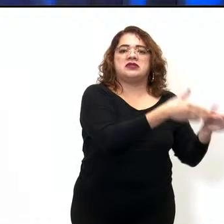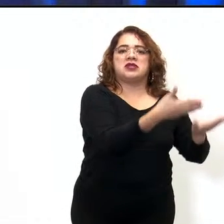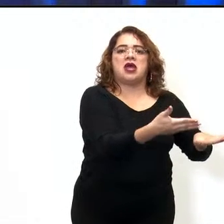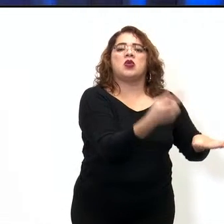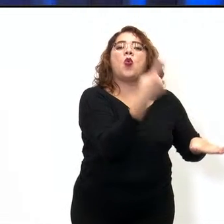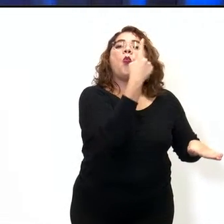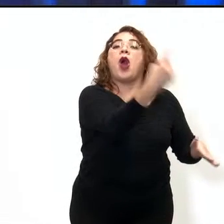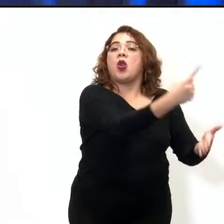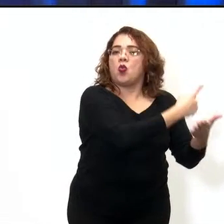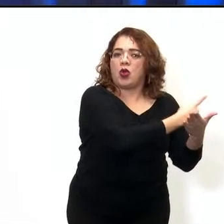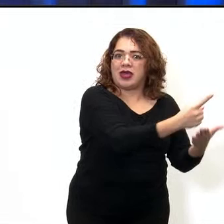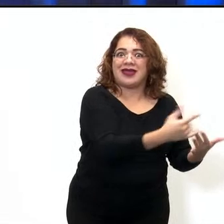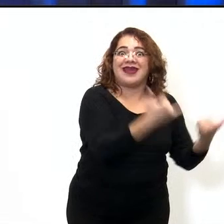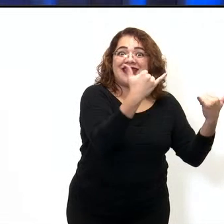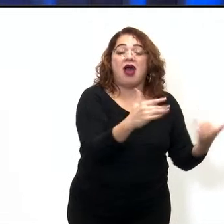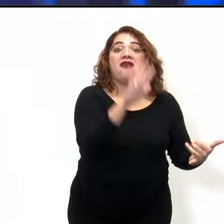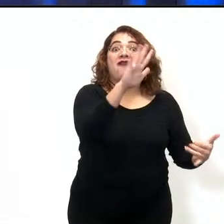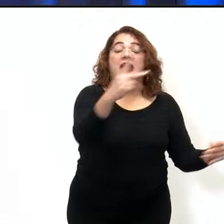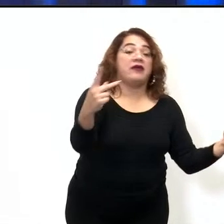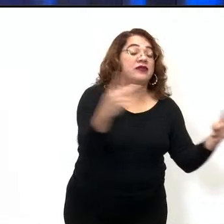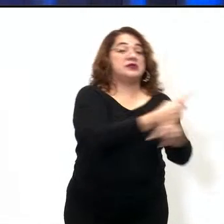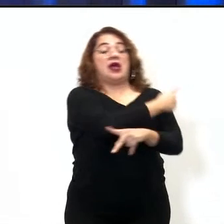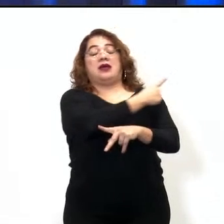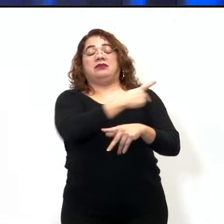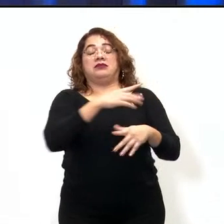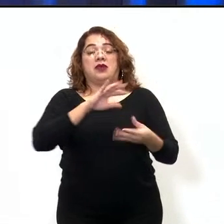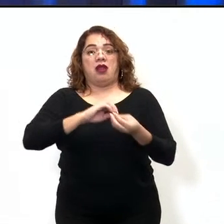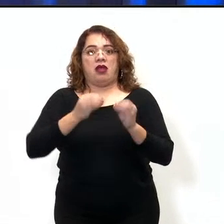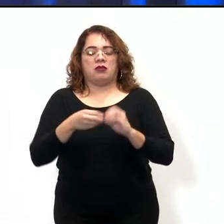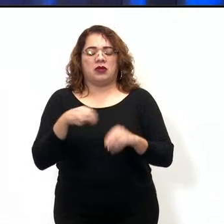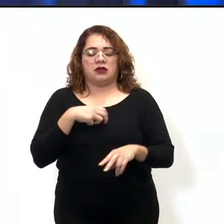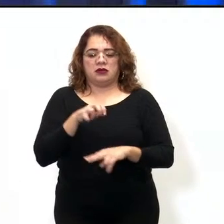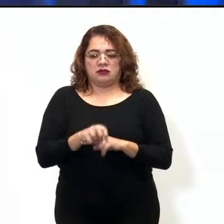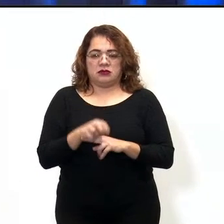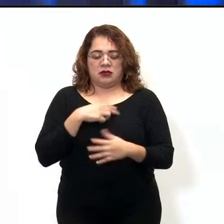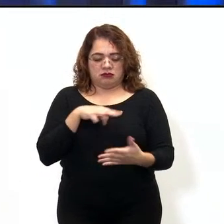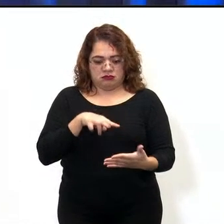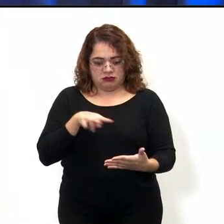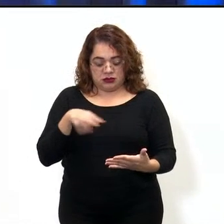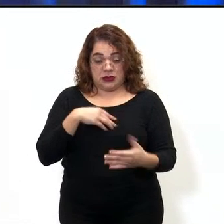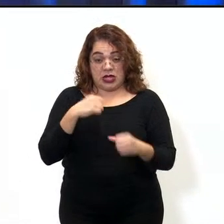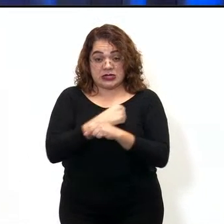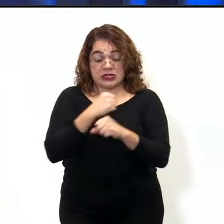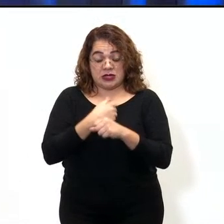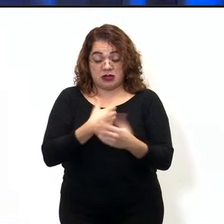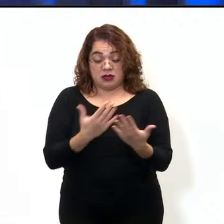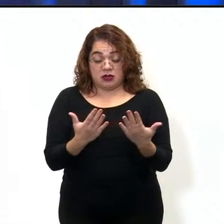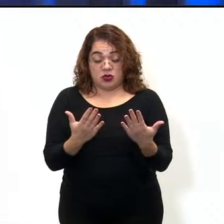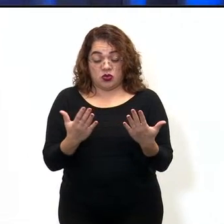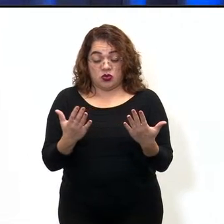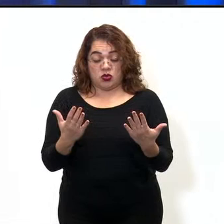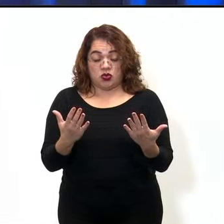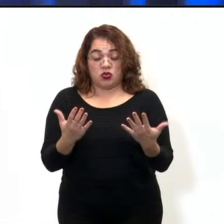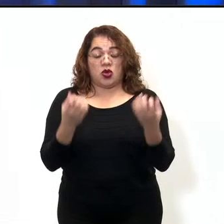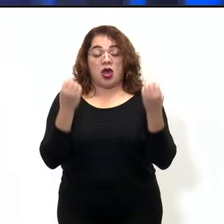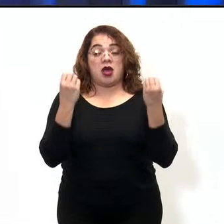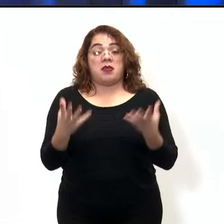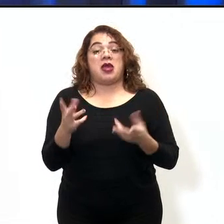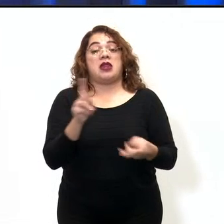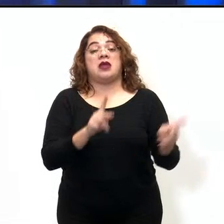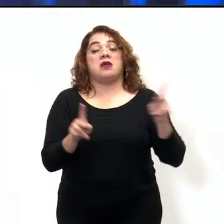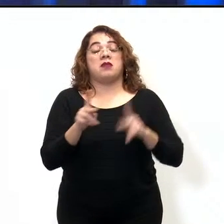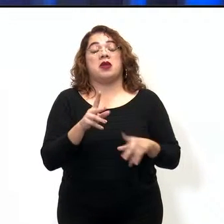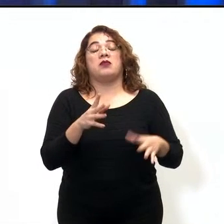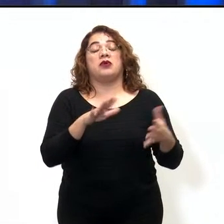we're at 5 times that number now. And I find myself sitting in loss for these families and for our city, and also knowing that so many more are